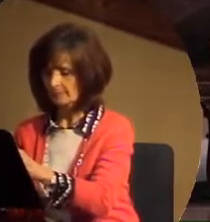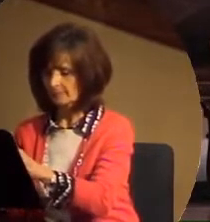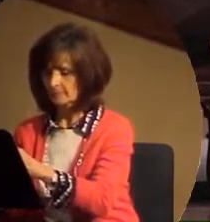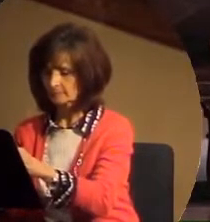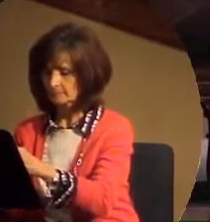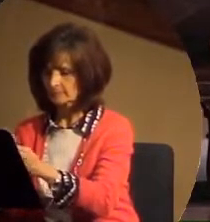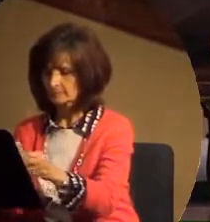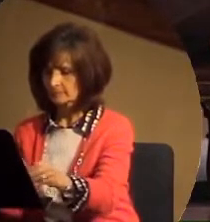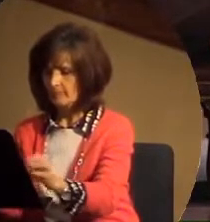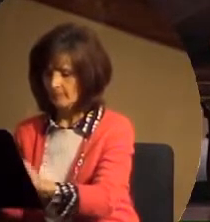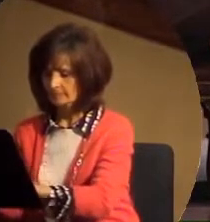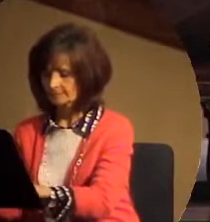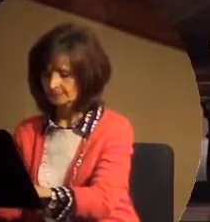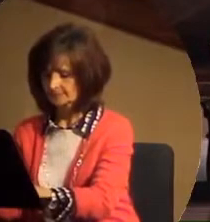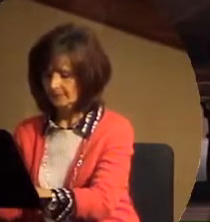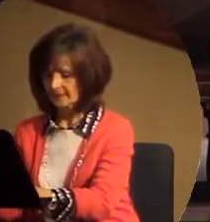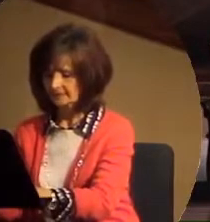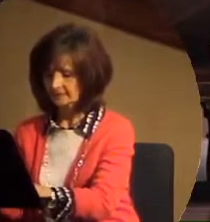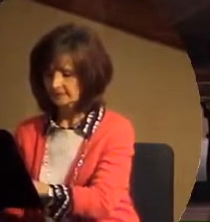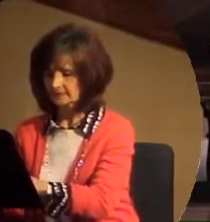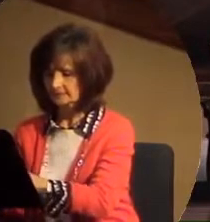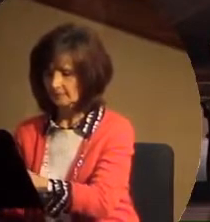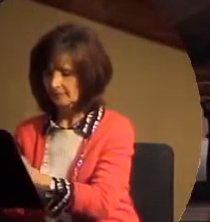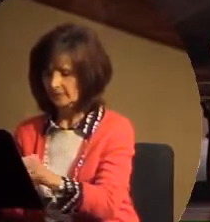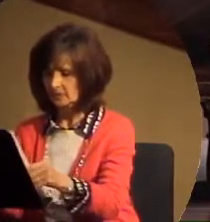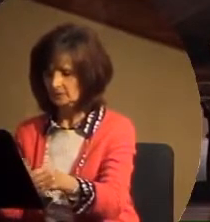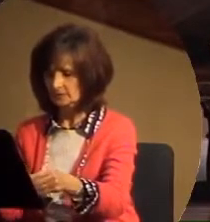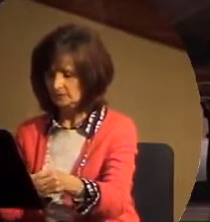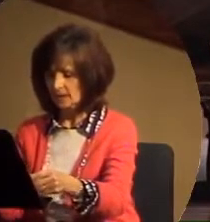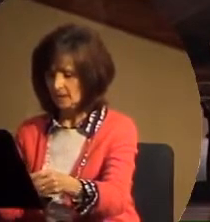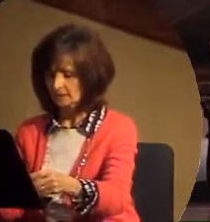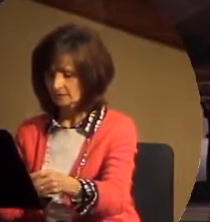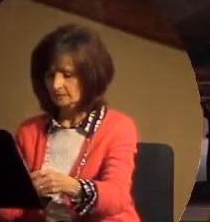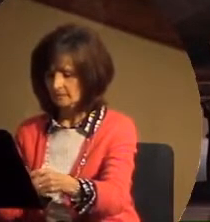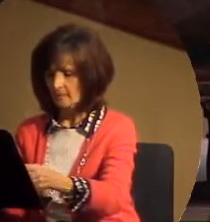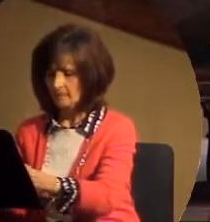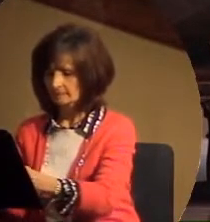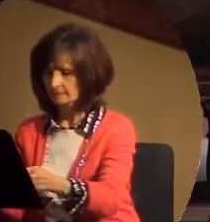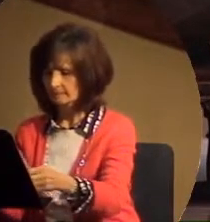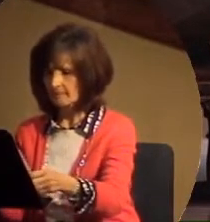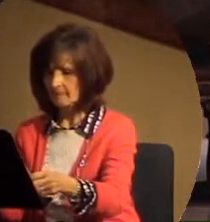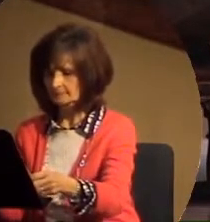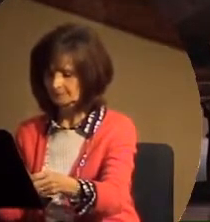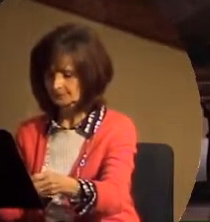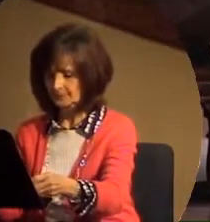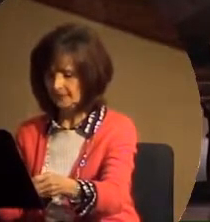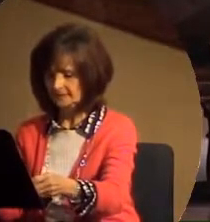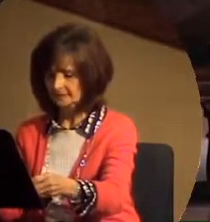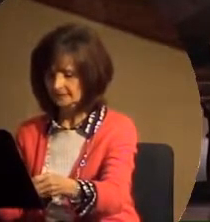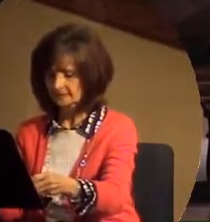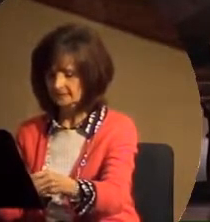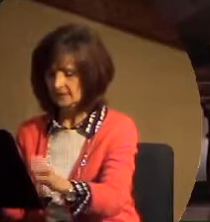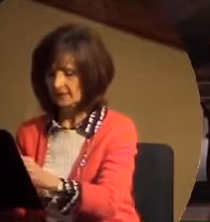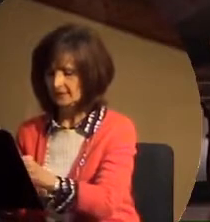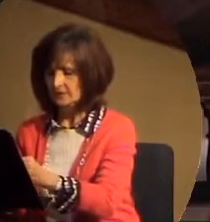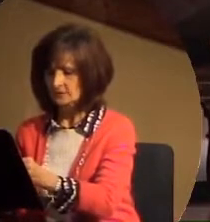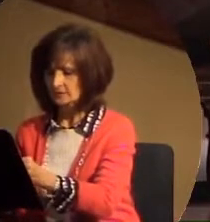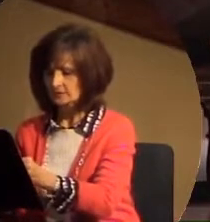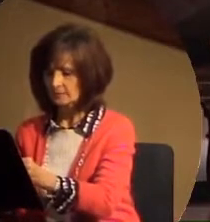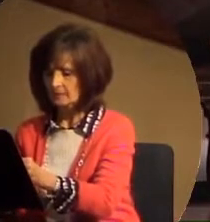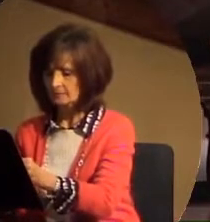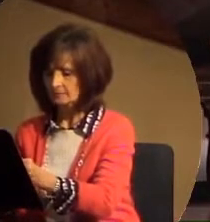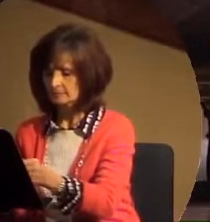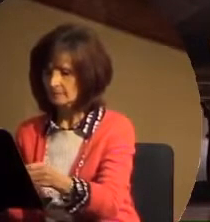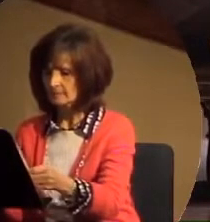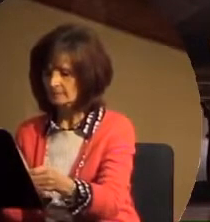1, 955, if you have an old Scofield Bible. Could I just mention this while it's on my mind, too? A couple of things.